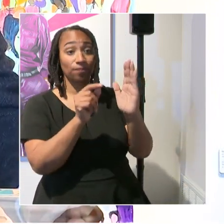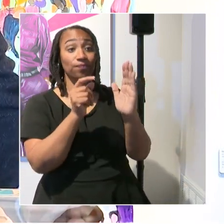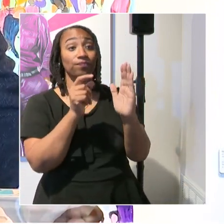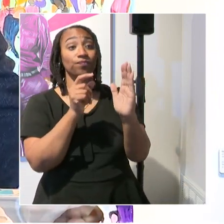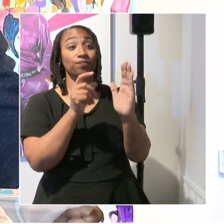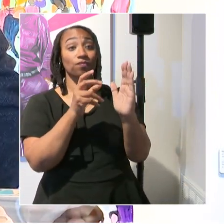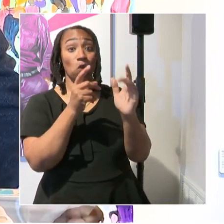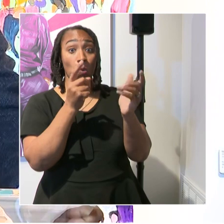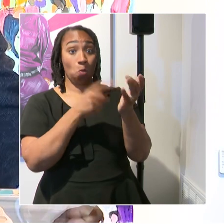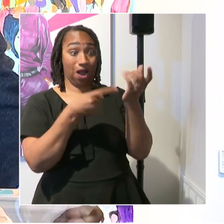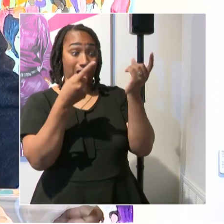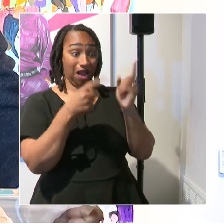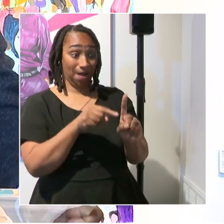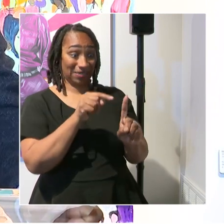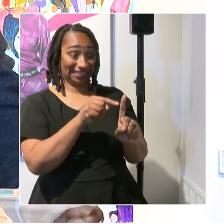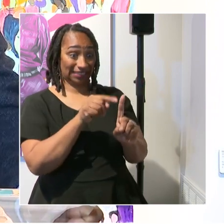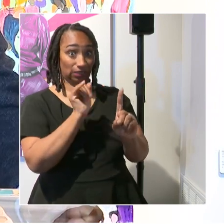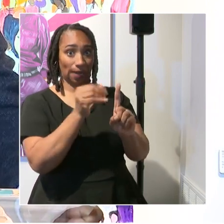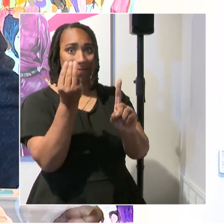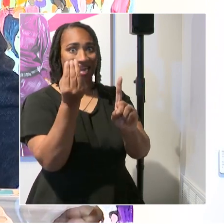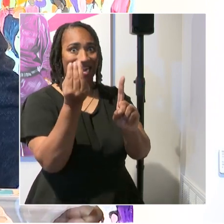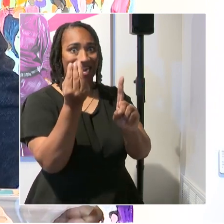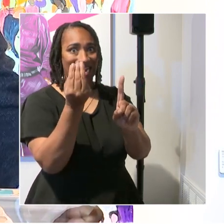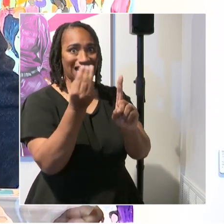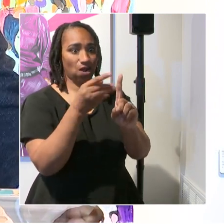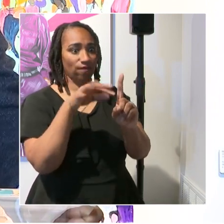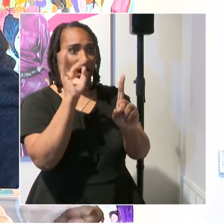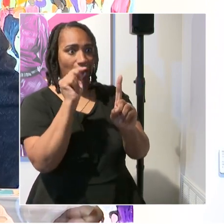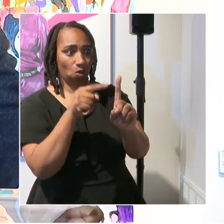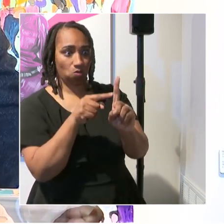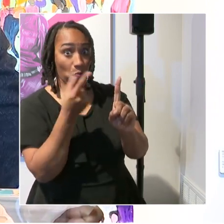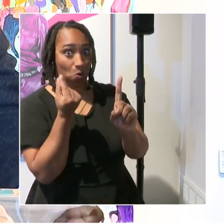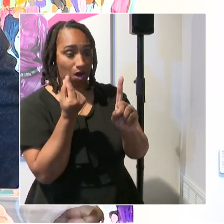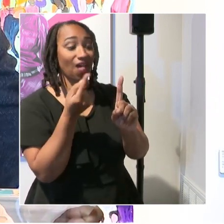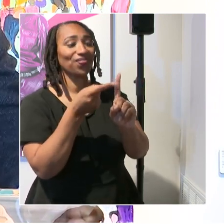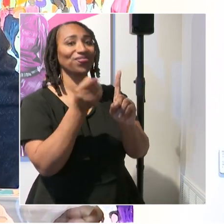on Monday. That meeting of the ad hoc committee on Monday